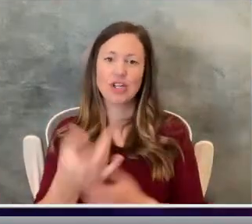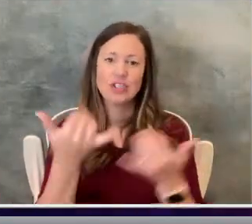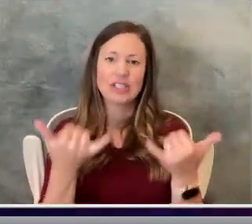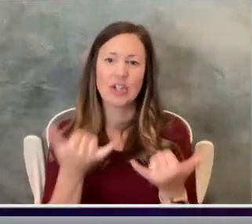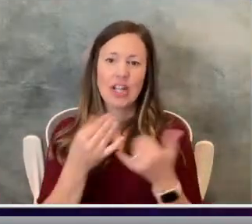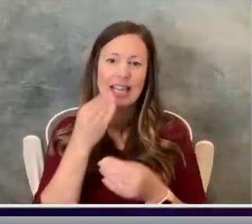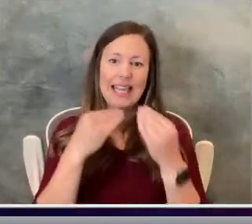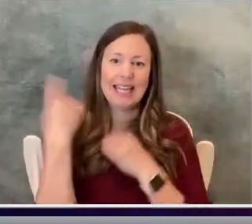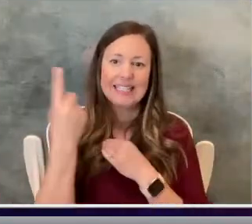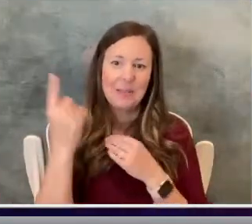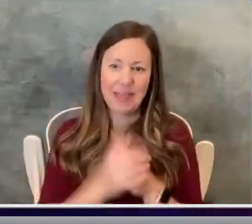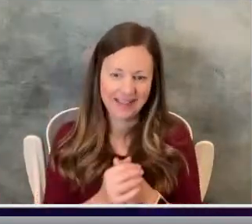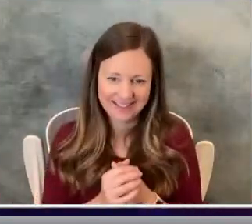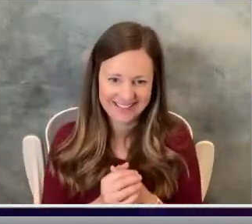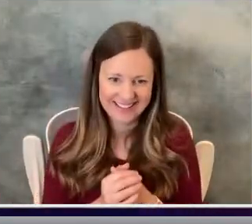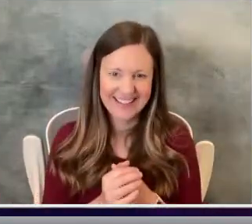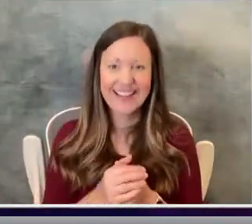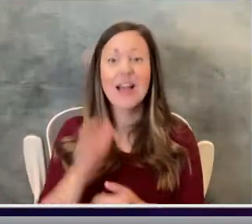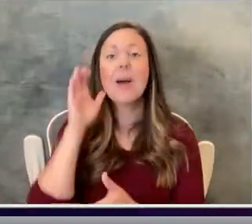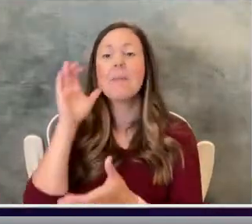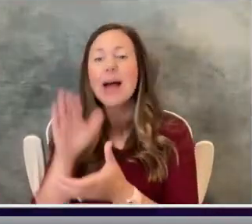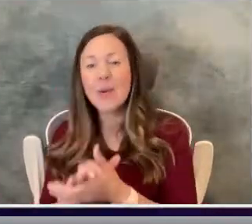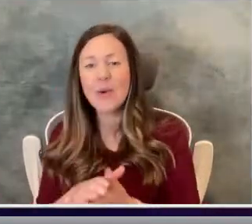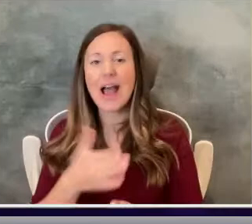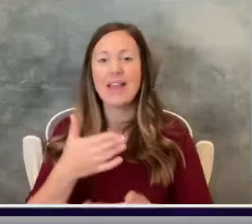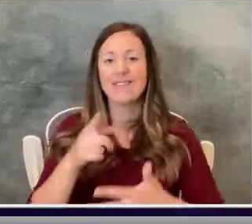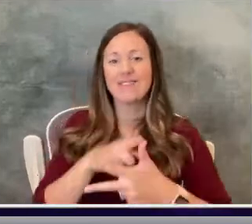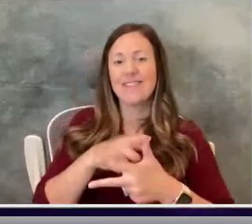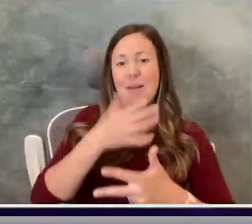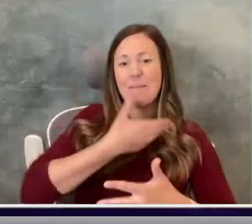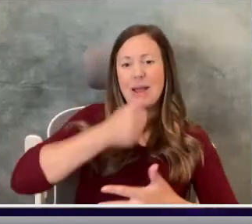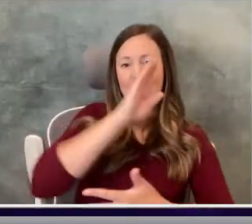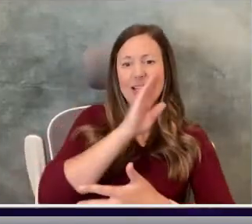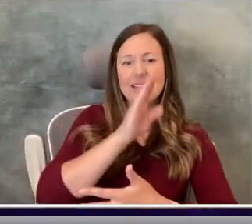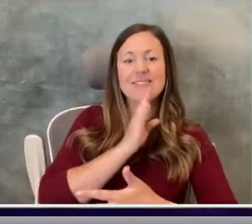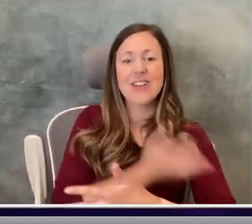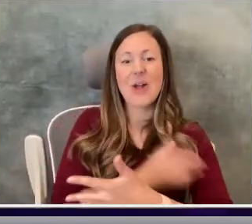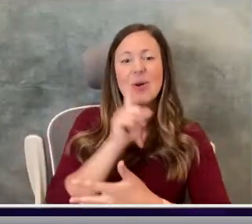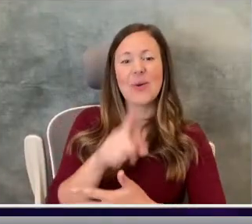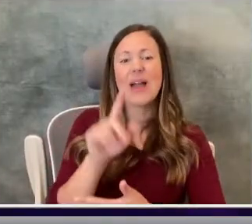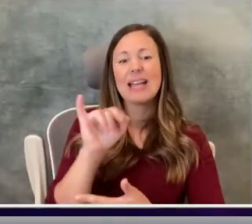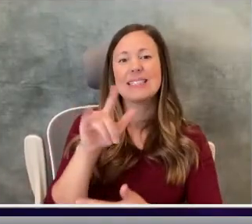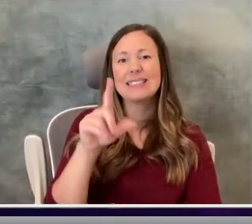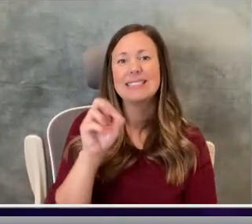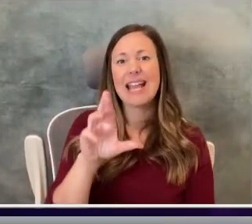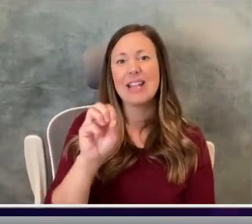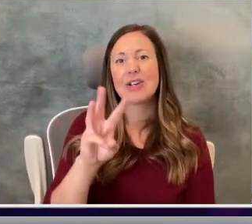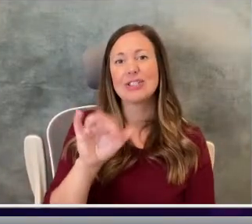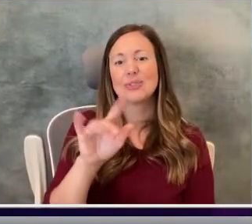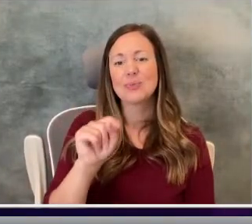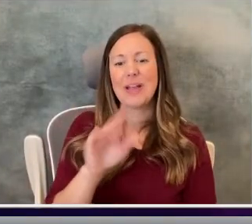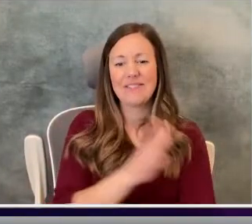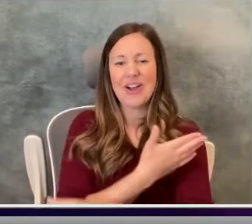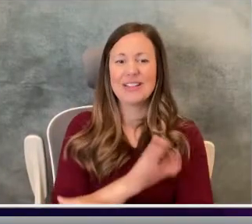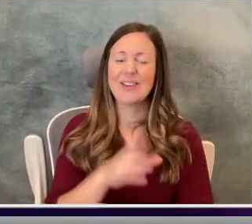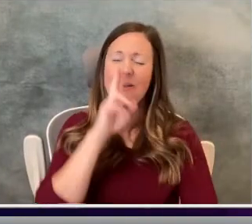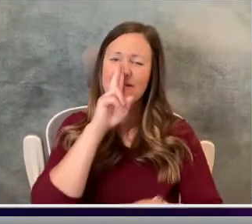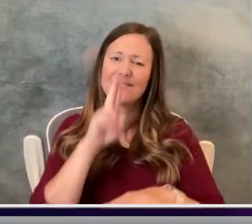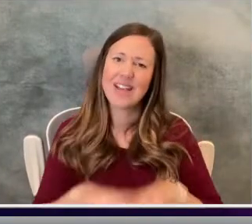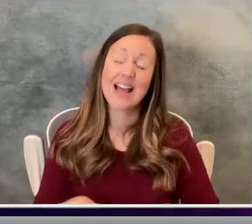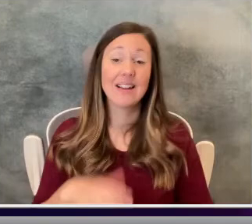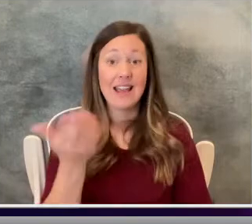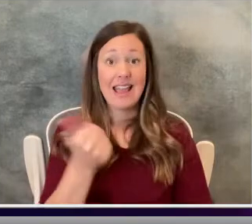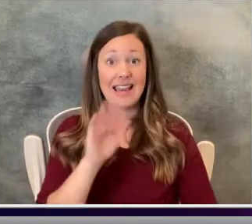something. There's my wife and my oldest going to the Taylor Swift concert. Oh my gosh, how fun. Yeah. That's great. So are any of your girls want to be